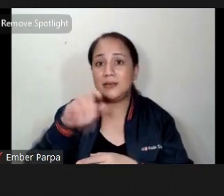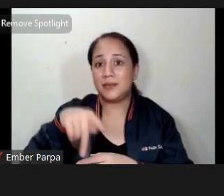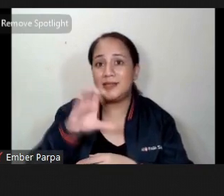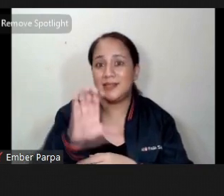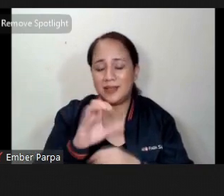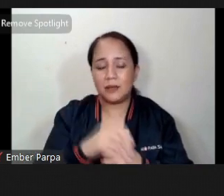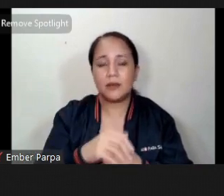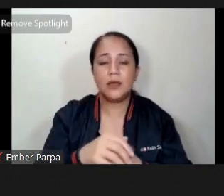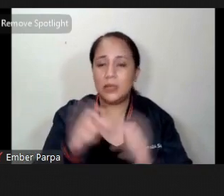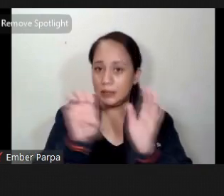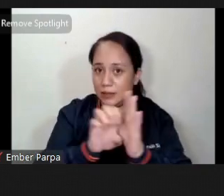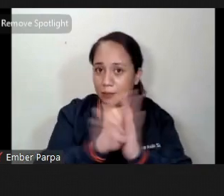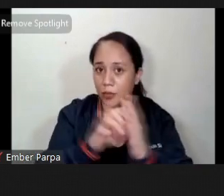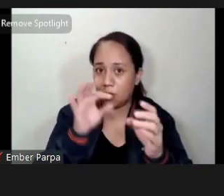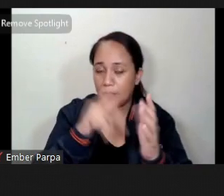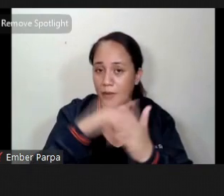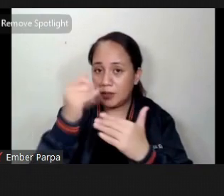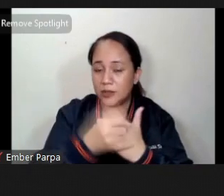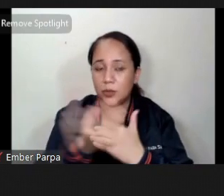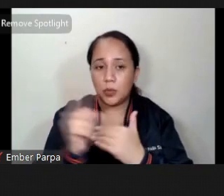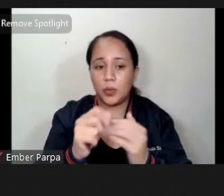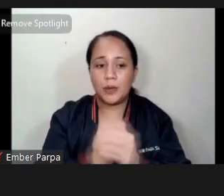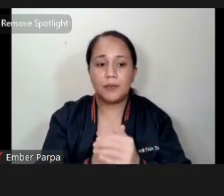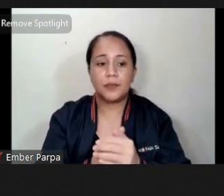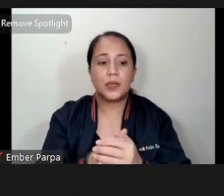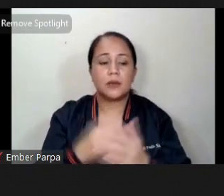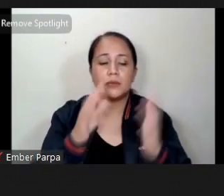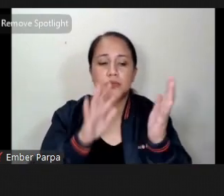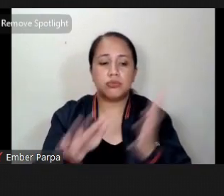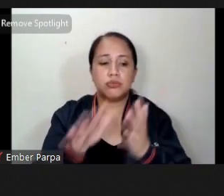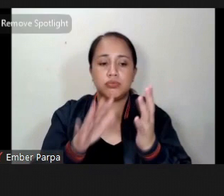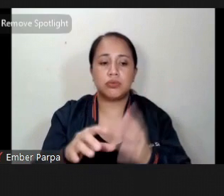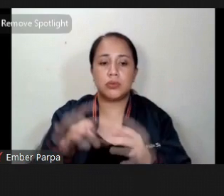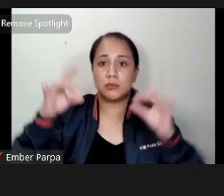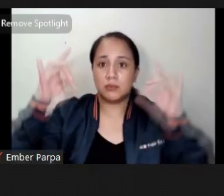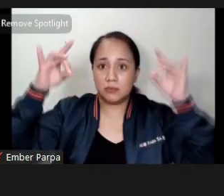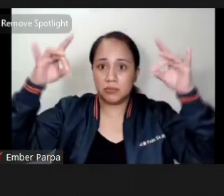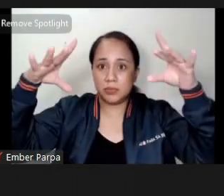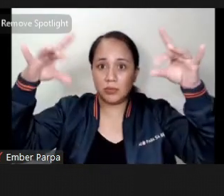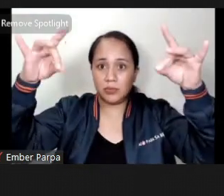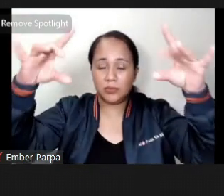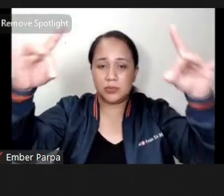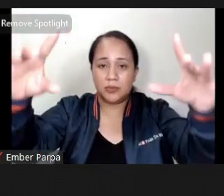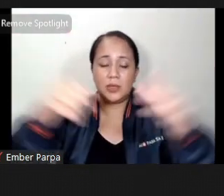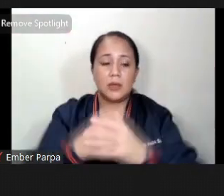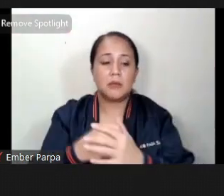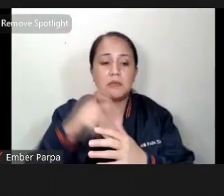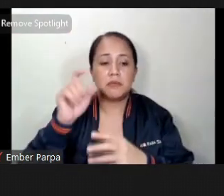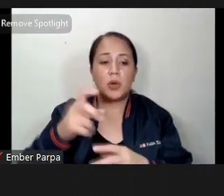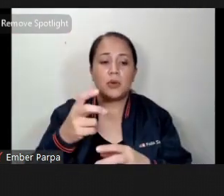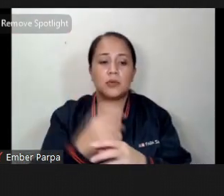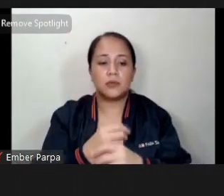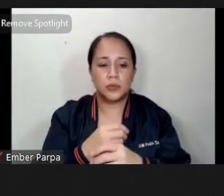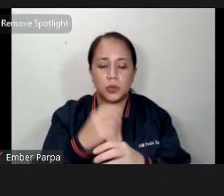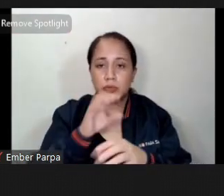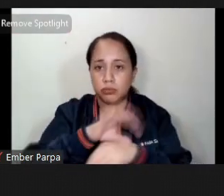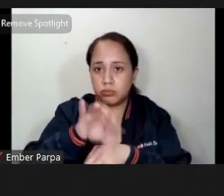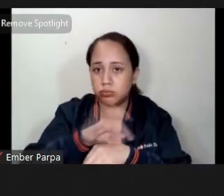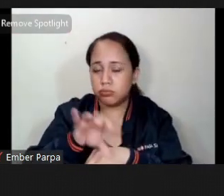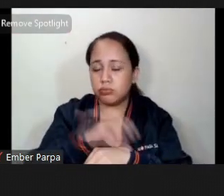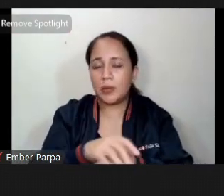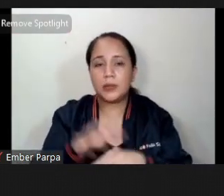ng mga proyekto na ito ay ang pag-e-install ng mga street lights, regular na consultation